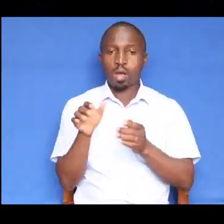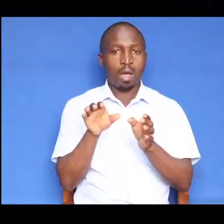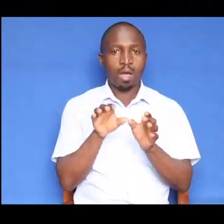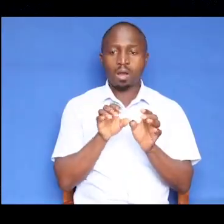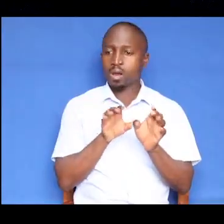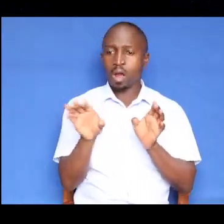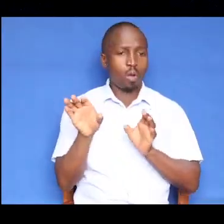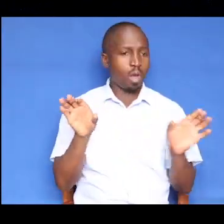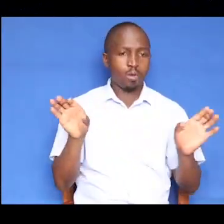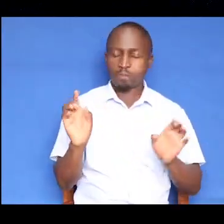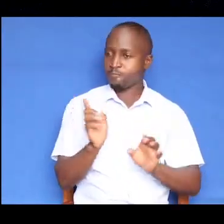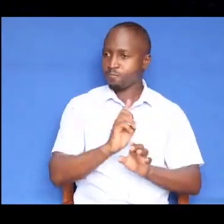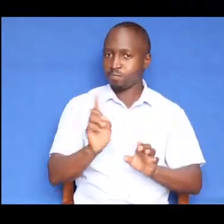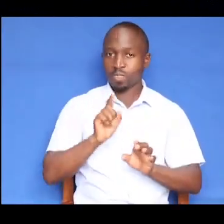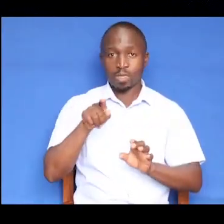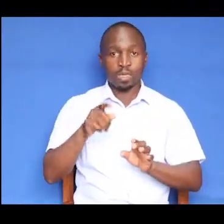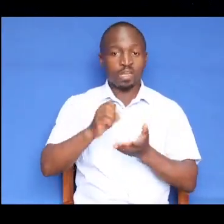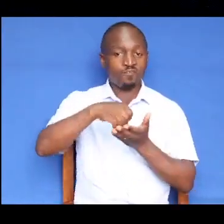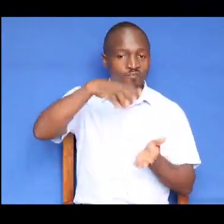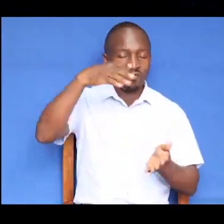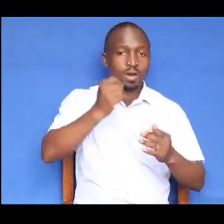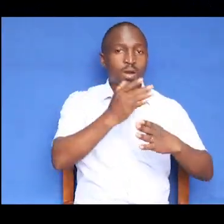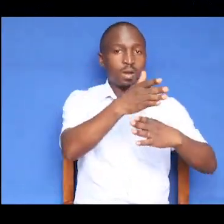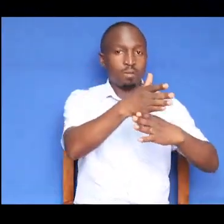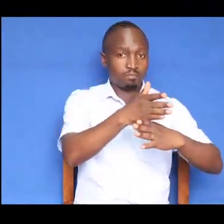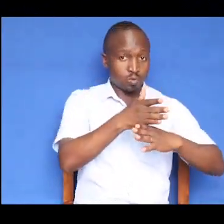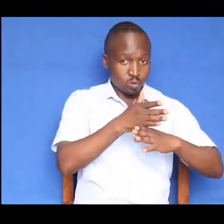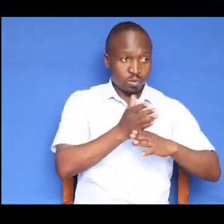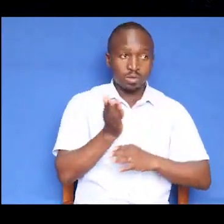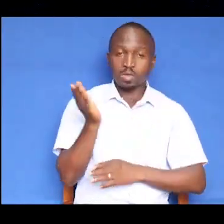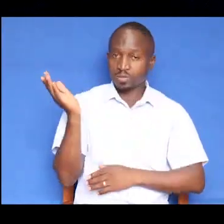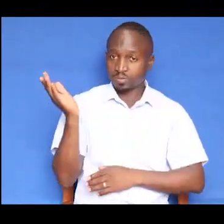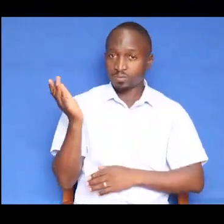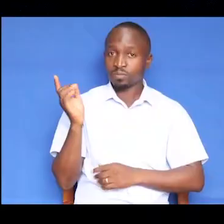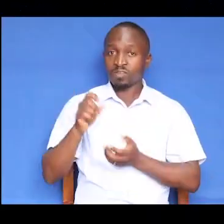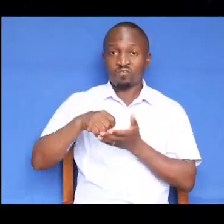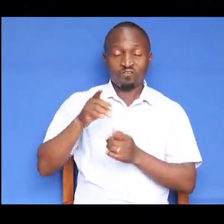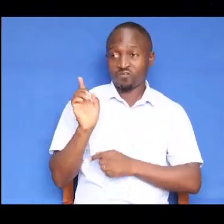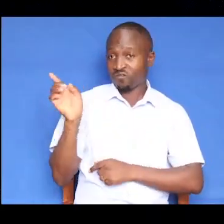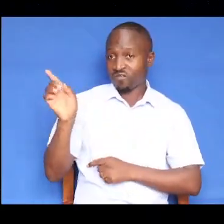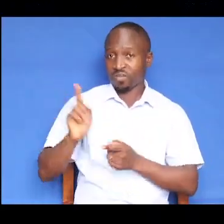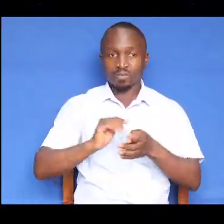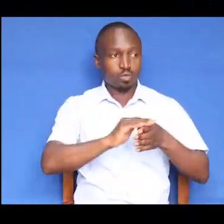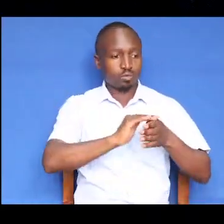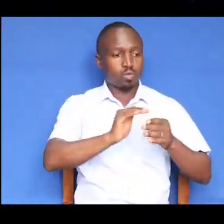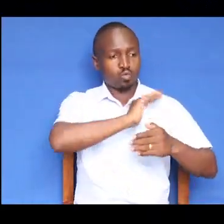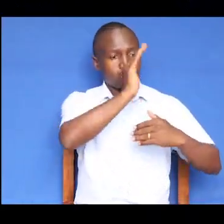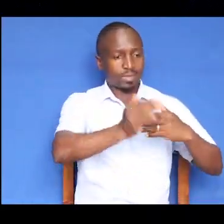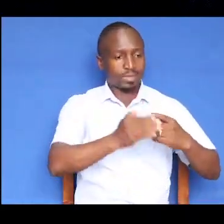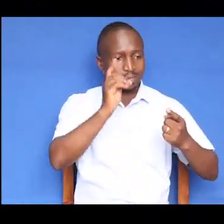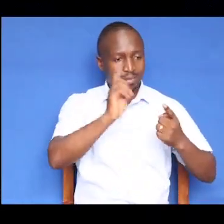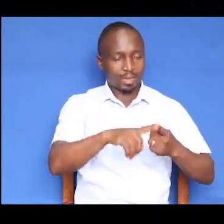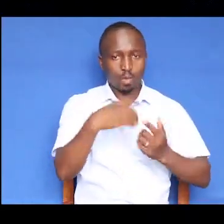undistributed. Undistributed company profit. This profit is used to reinvest,